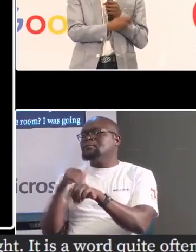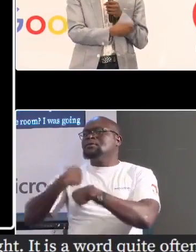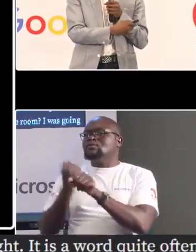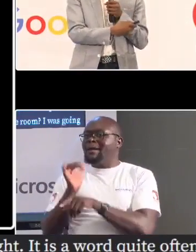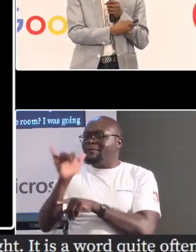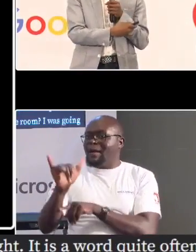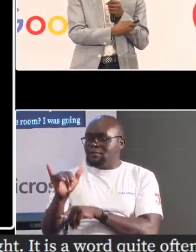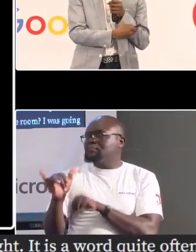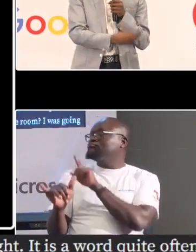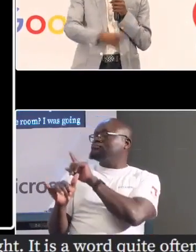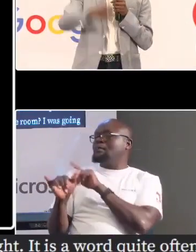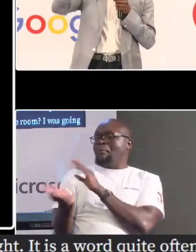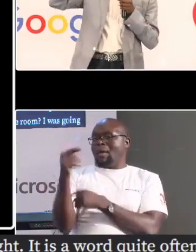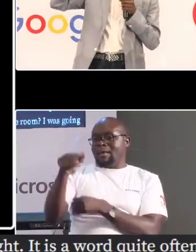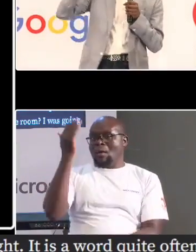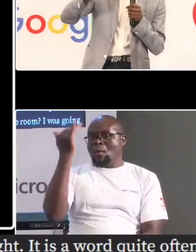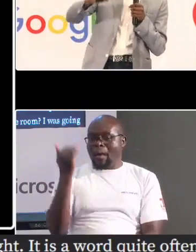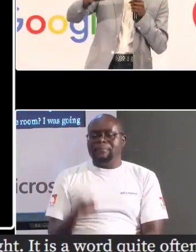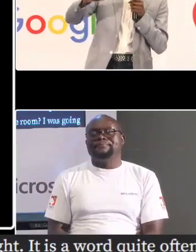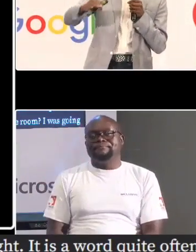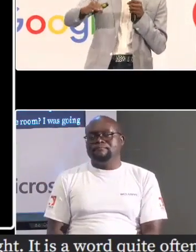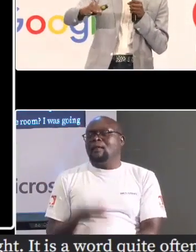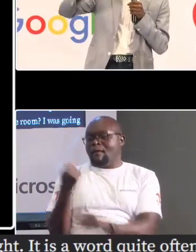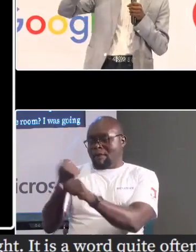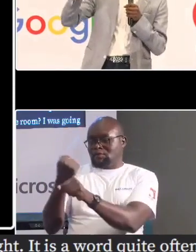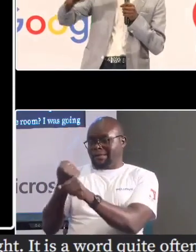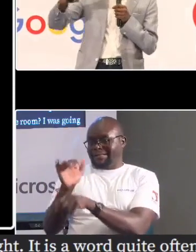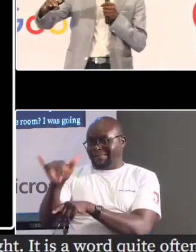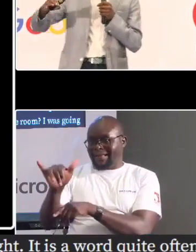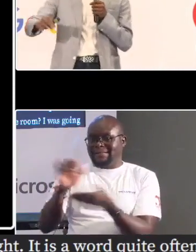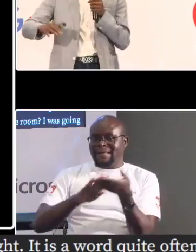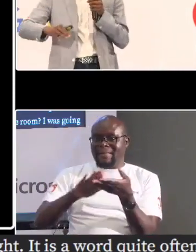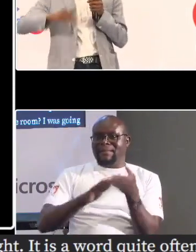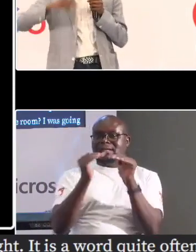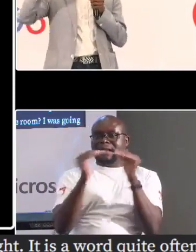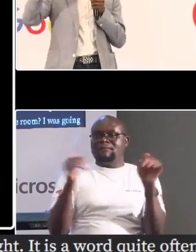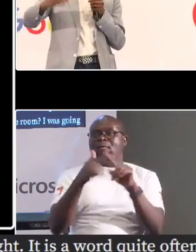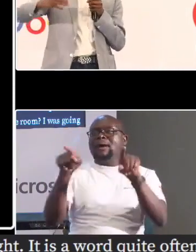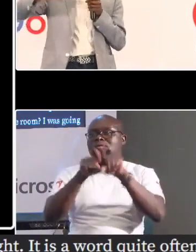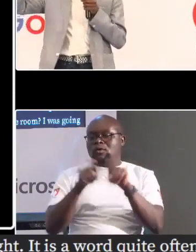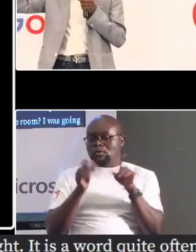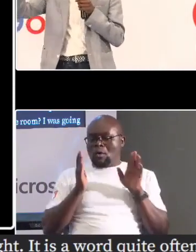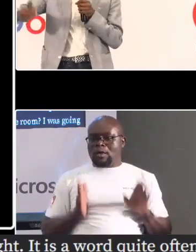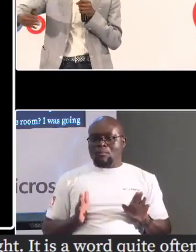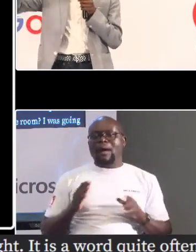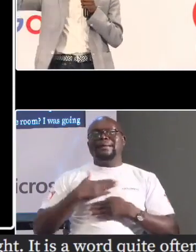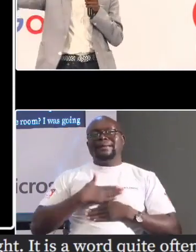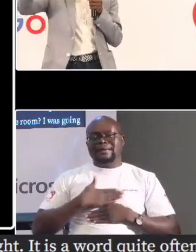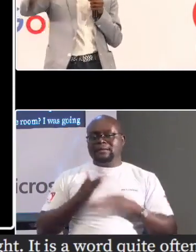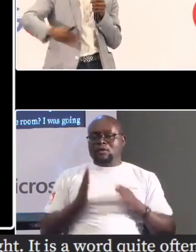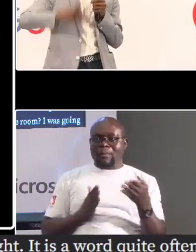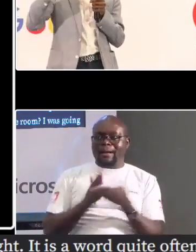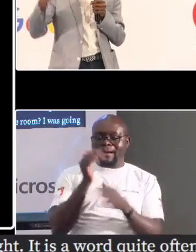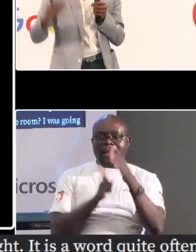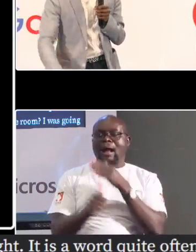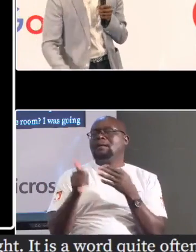up on screen this morning because as well as functionality, that's a basic level, but it's human dignity, human right, and a